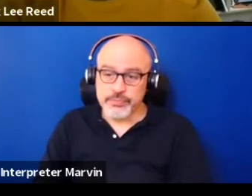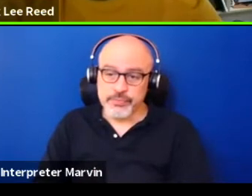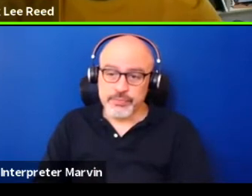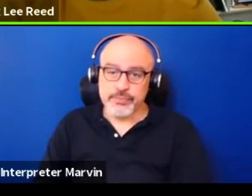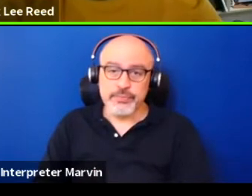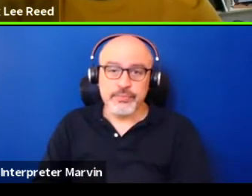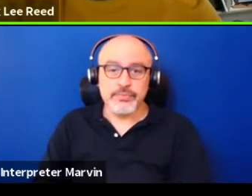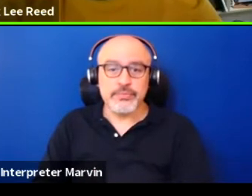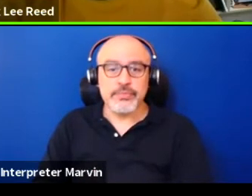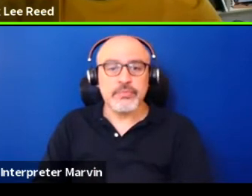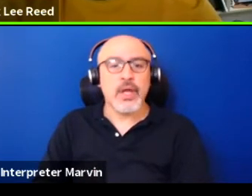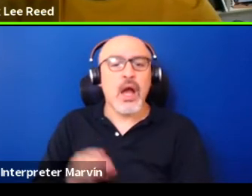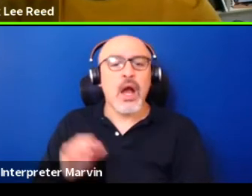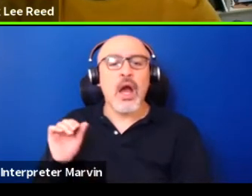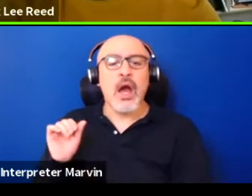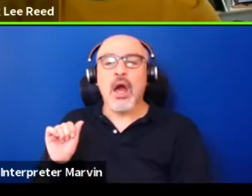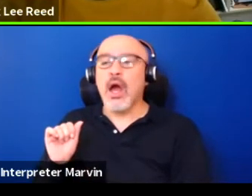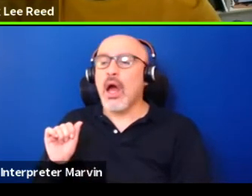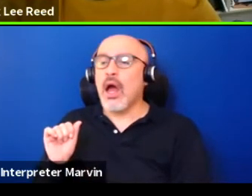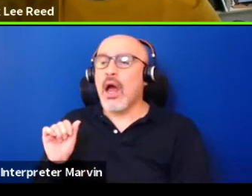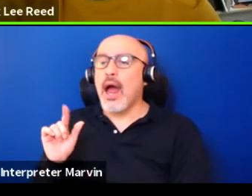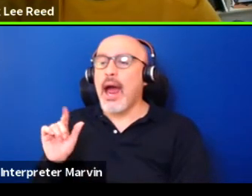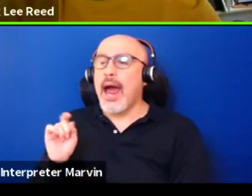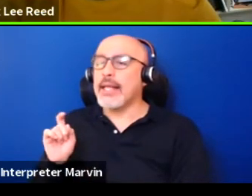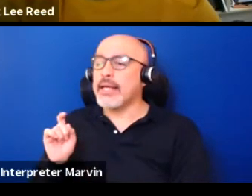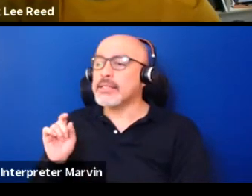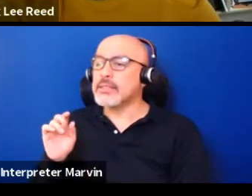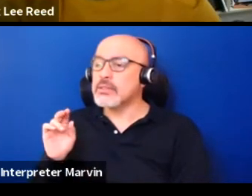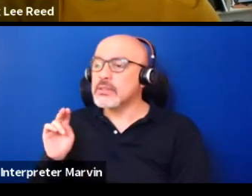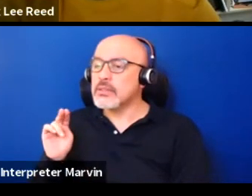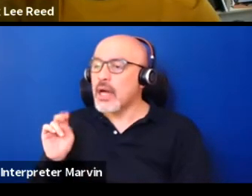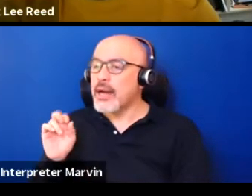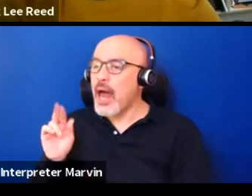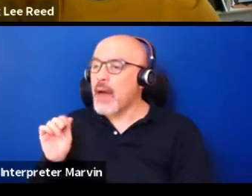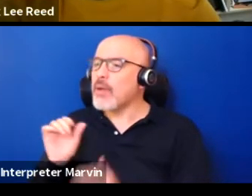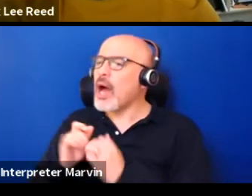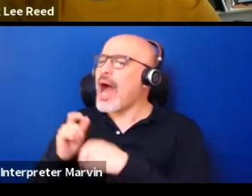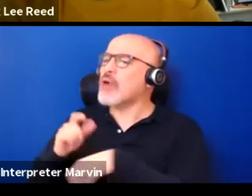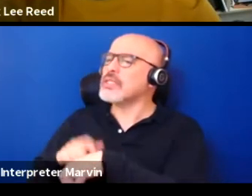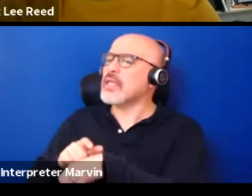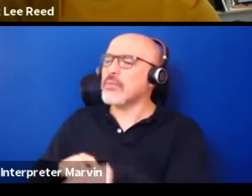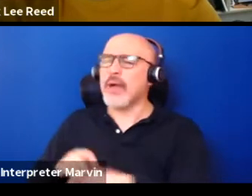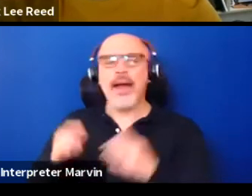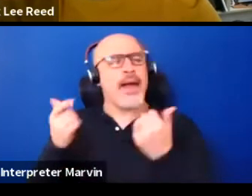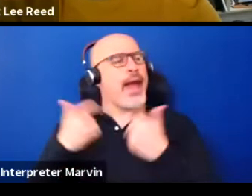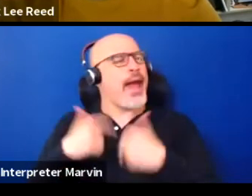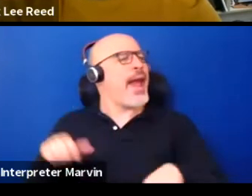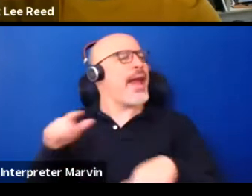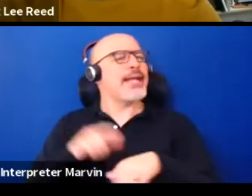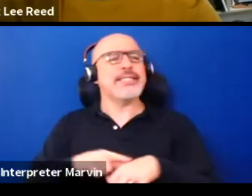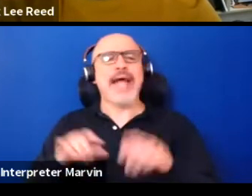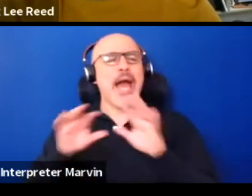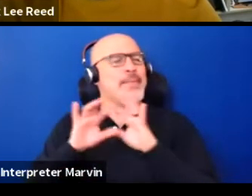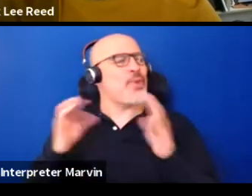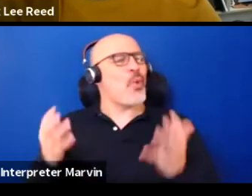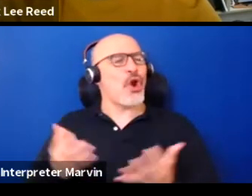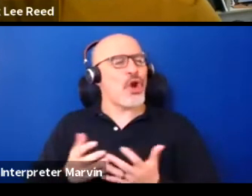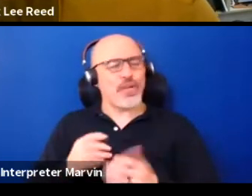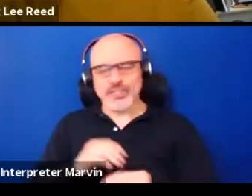Uh-huh. Navra, how are we doing for time? We can take all the time we want in the world. if